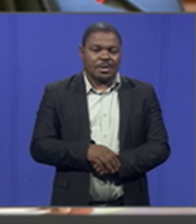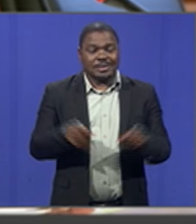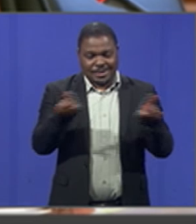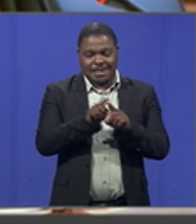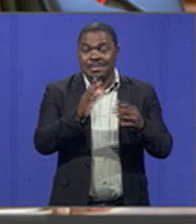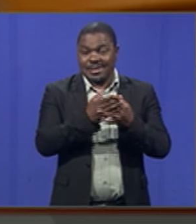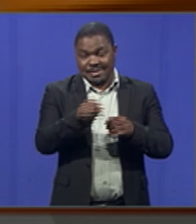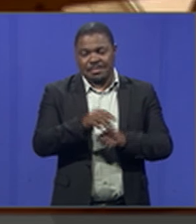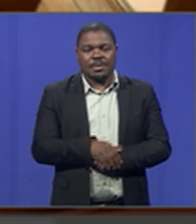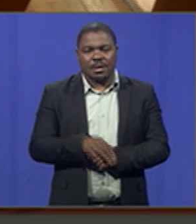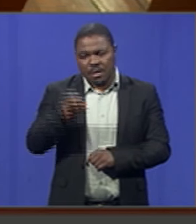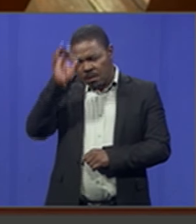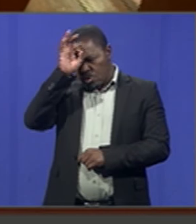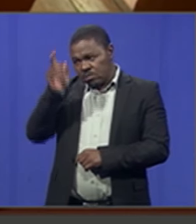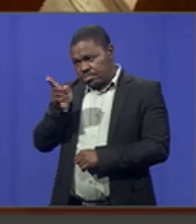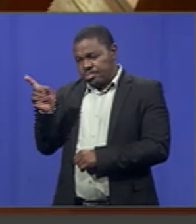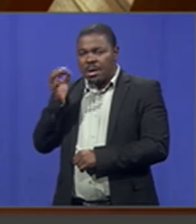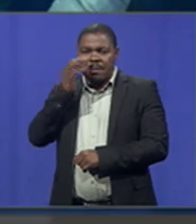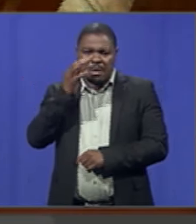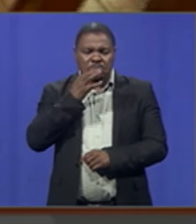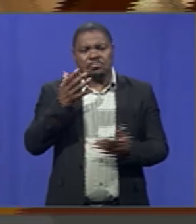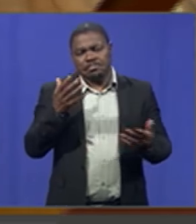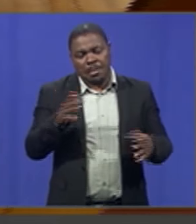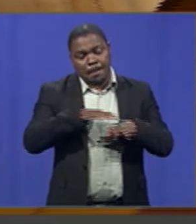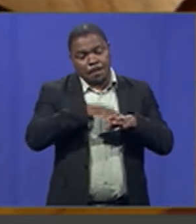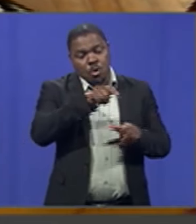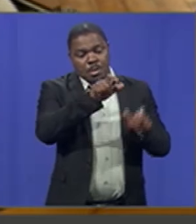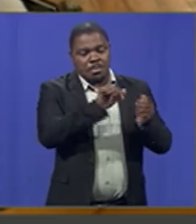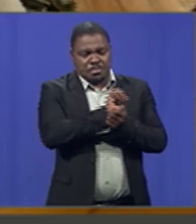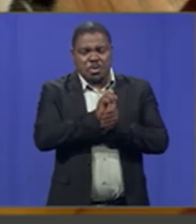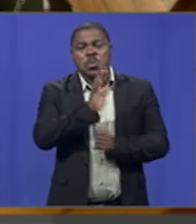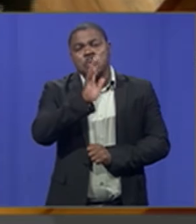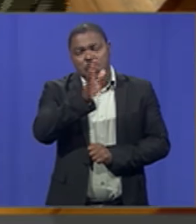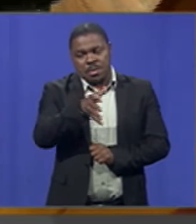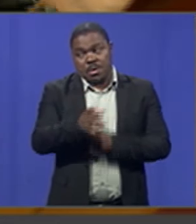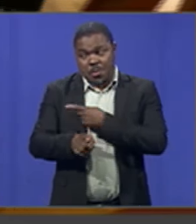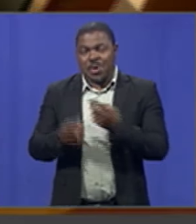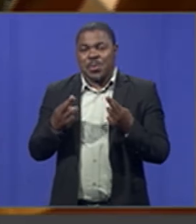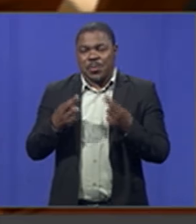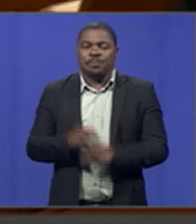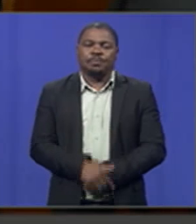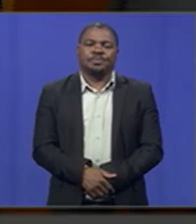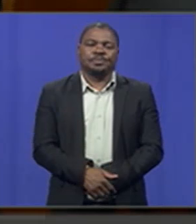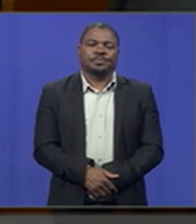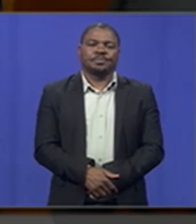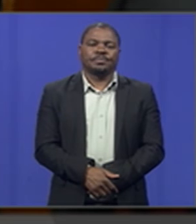eno. Mapodisi a ra solofetse fa go tla tshwarwa batho ba bangwe gape.